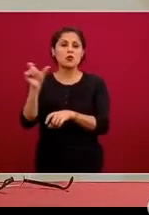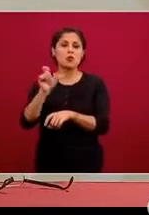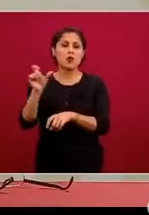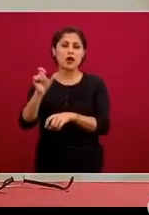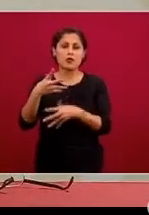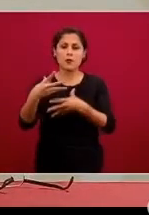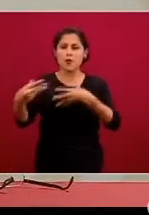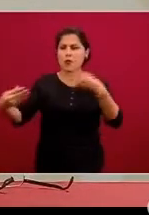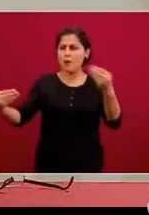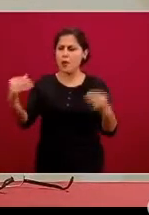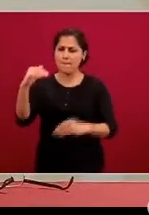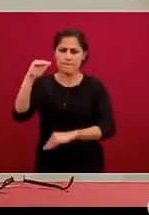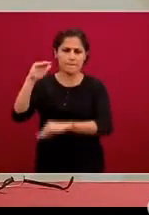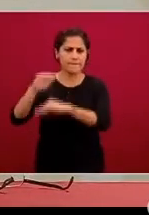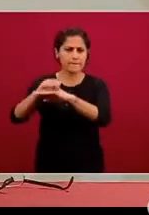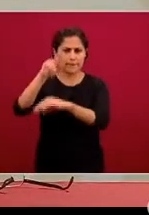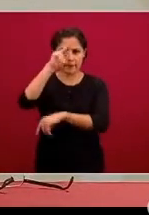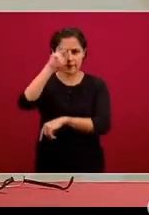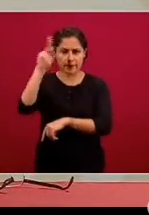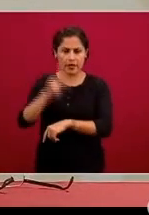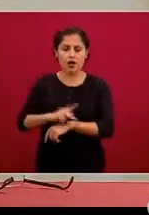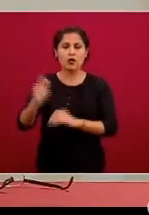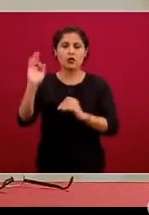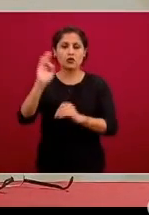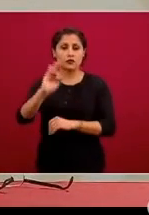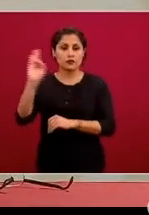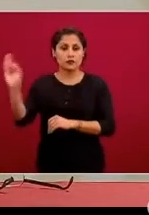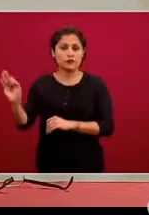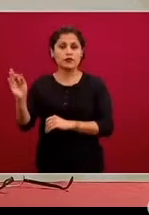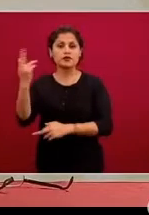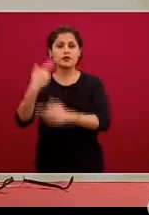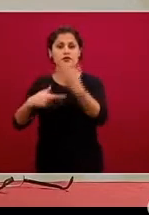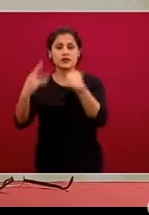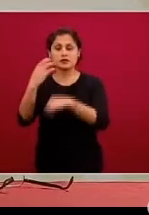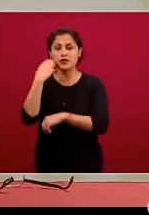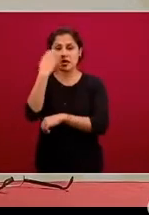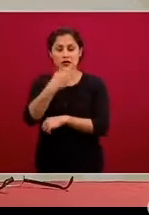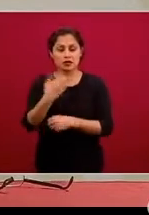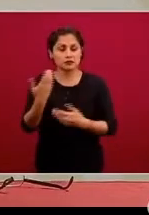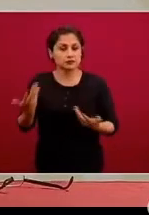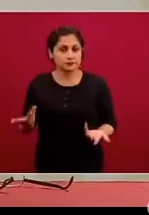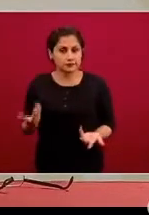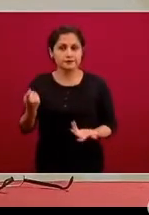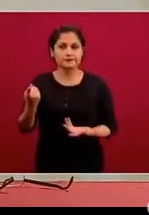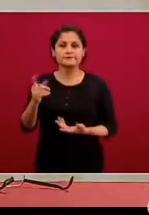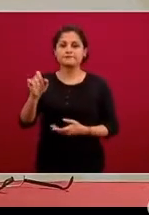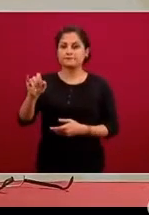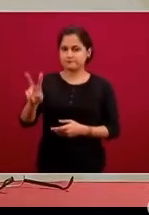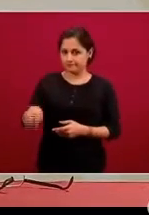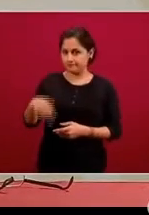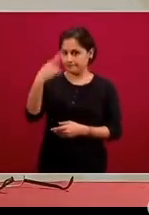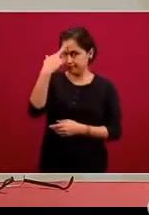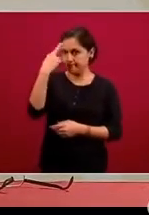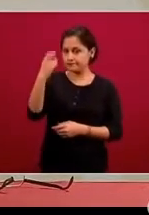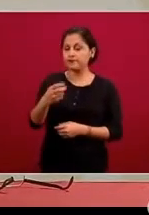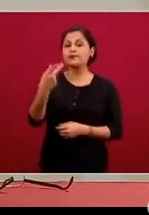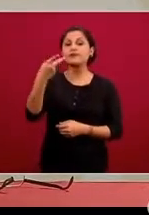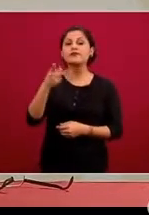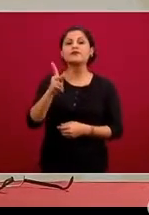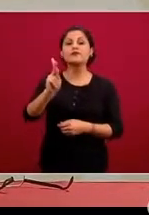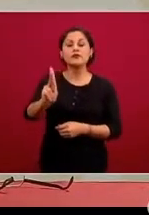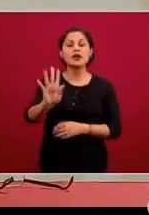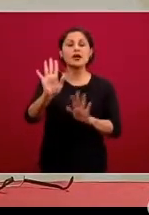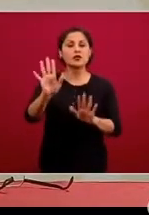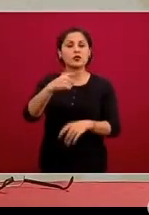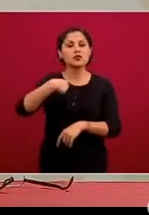Whether we are or not near the peak of the pandemic. The second question is, when is